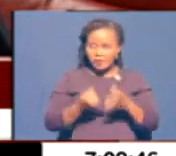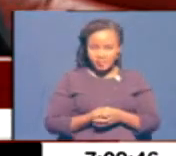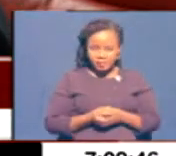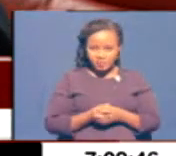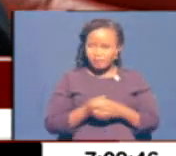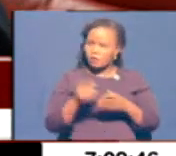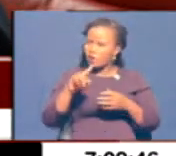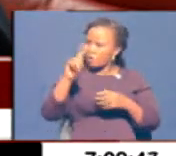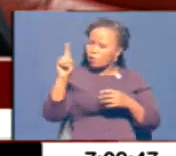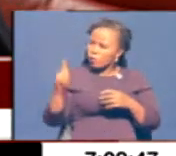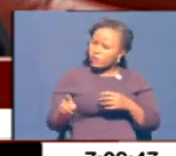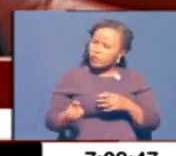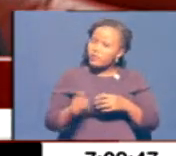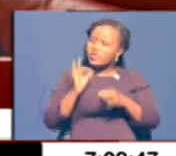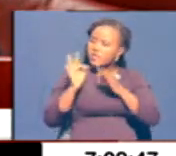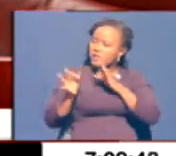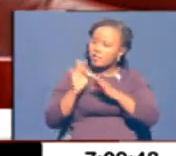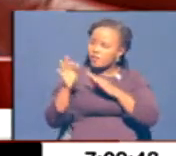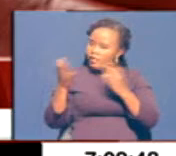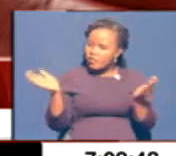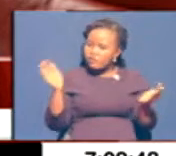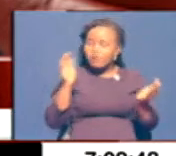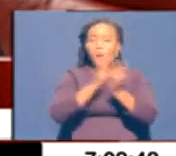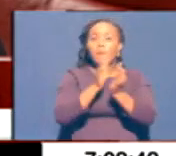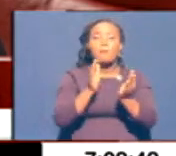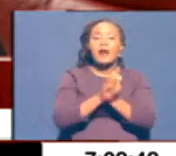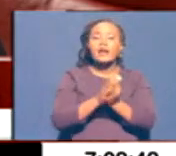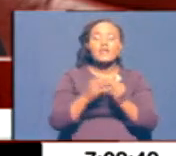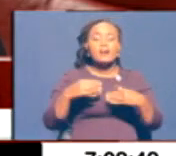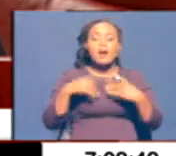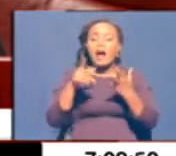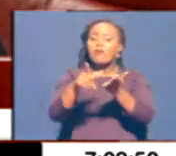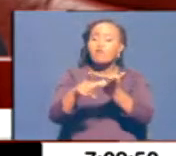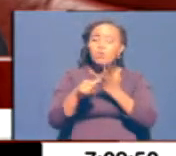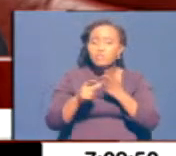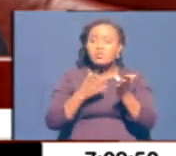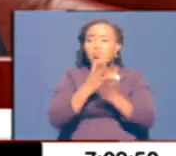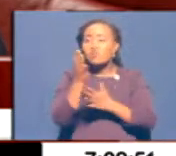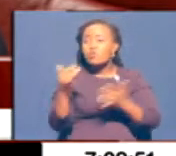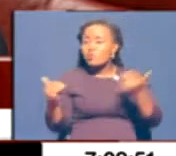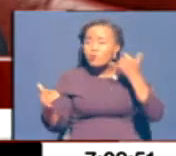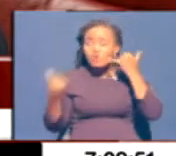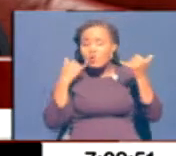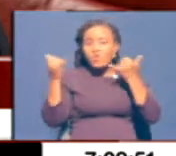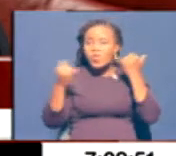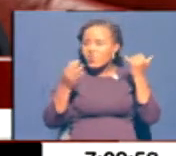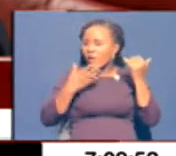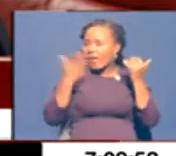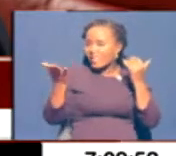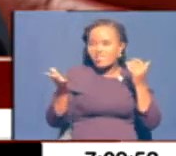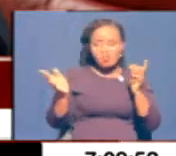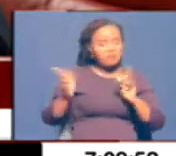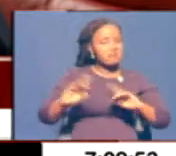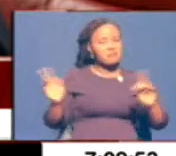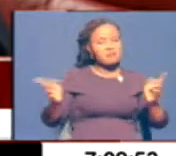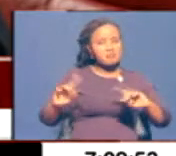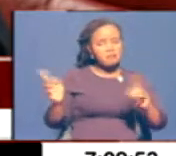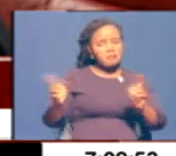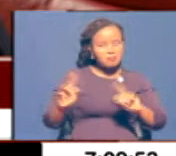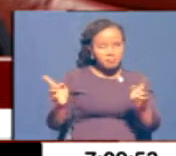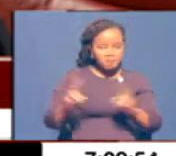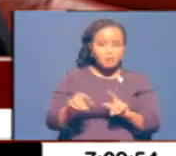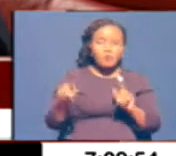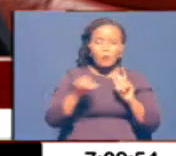whether the bank makes loans on the basis of phone calls, the answer is no. There is a